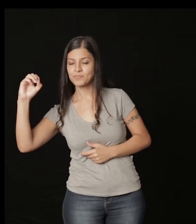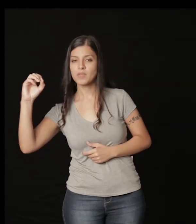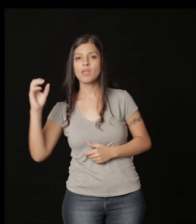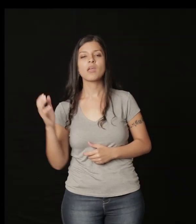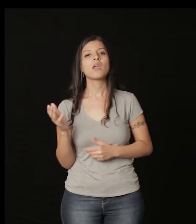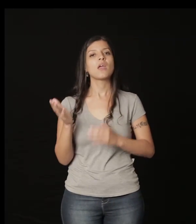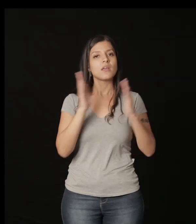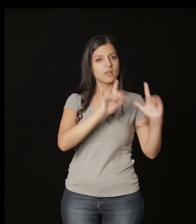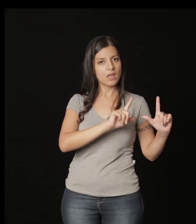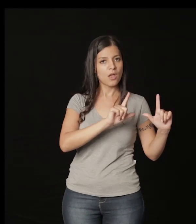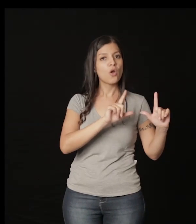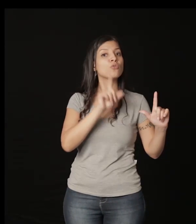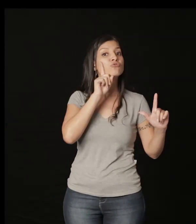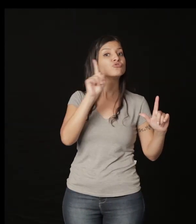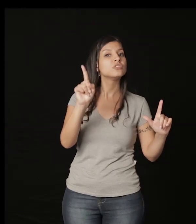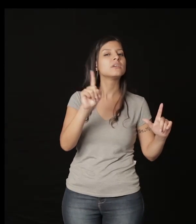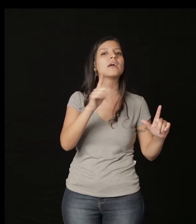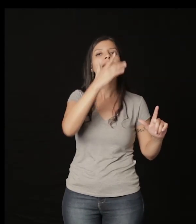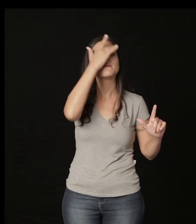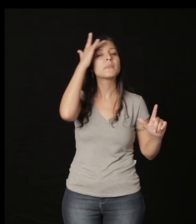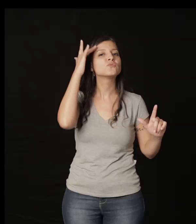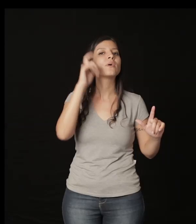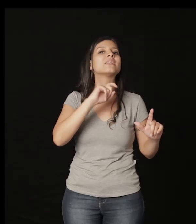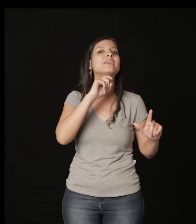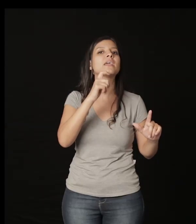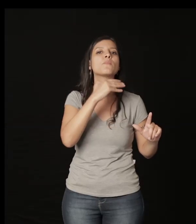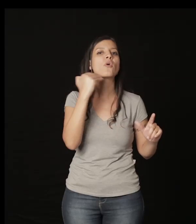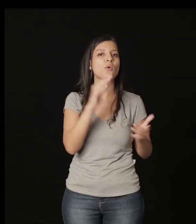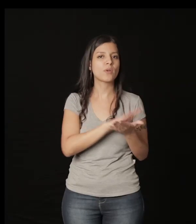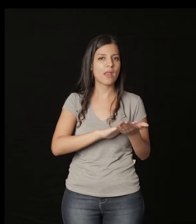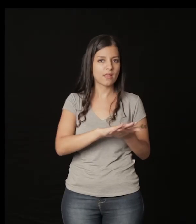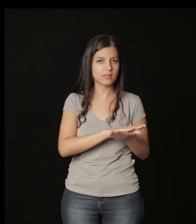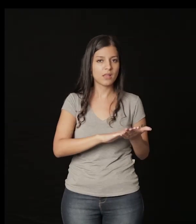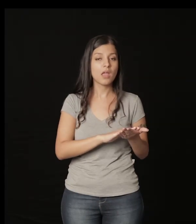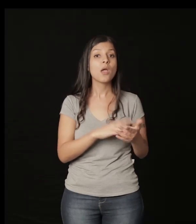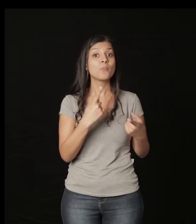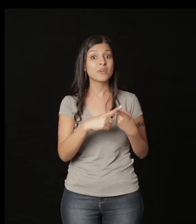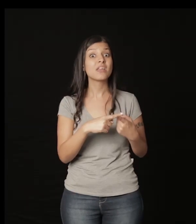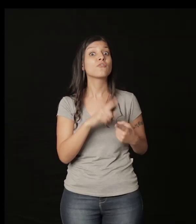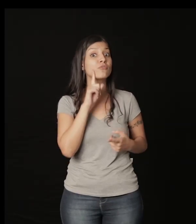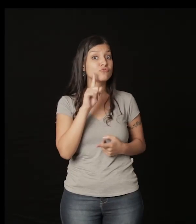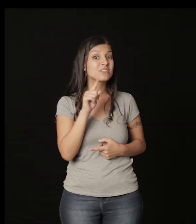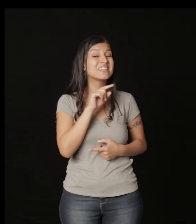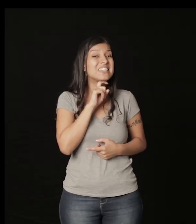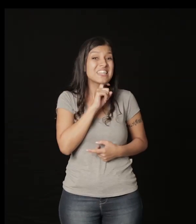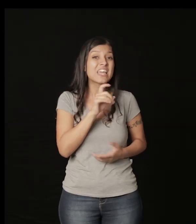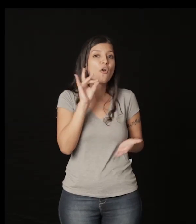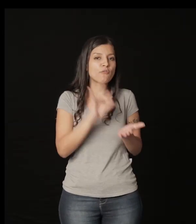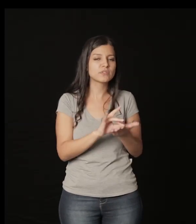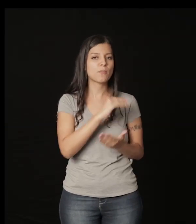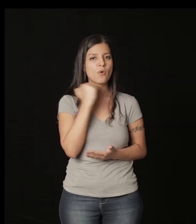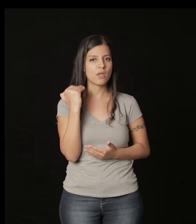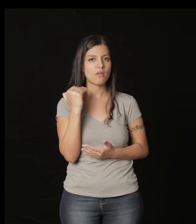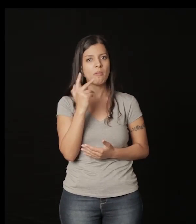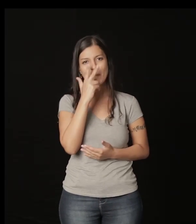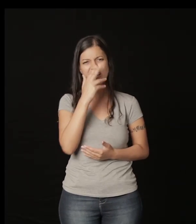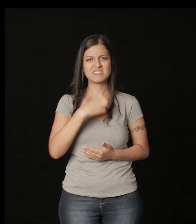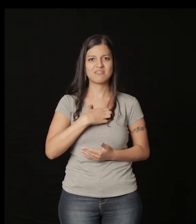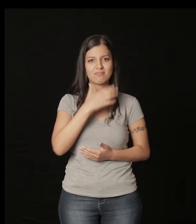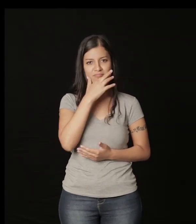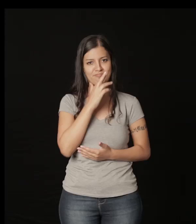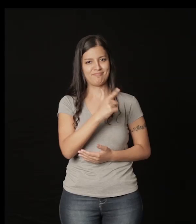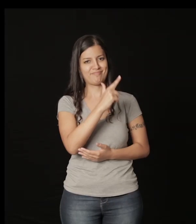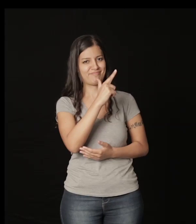the left is called the day nobody died because that was the only day in the 12 days that we were there that nobody officially died. So it's kind